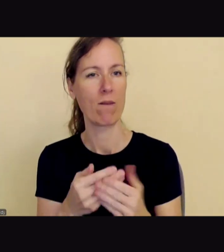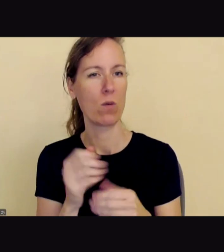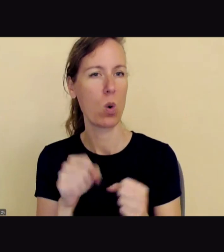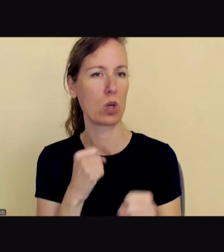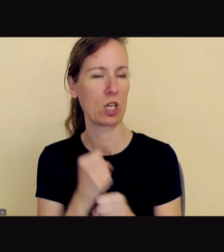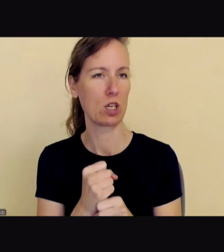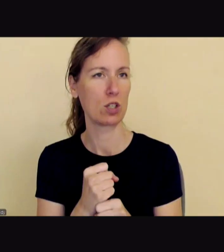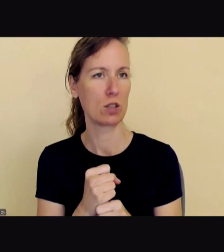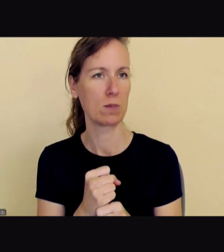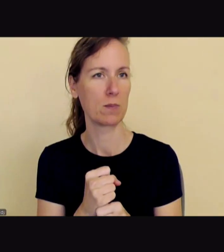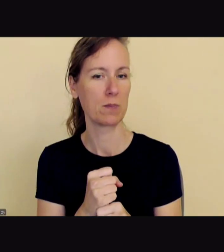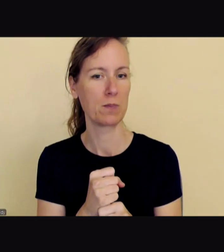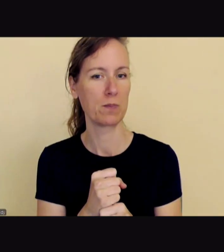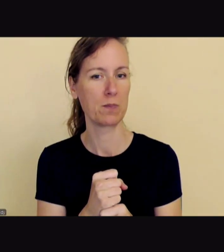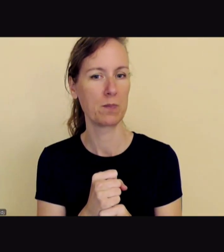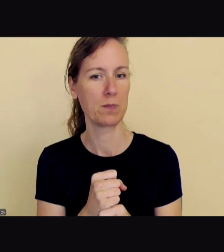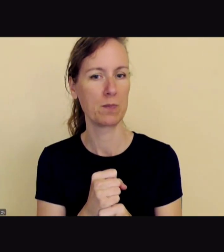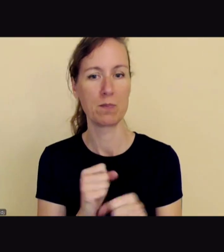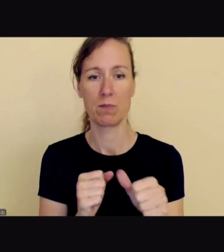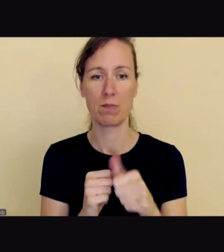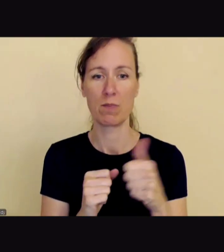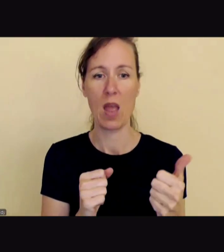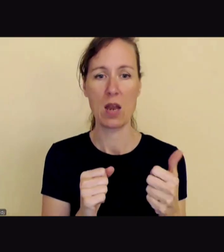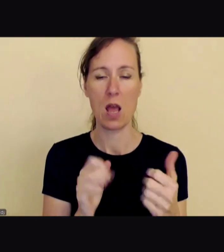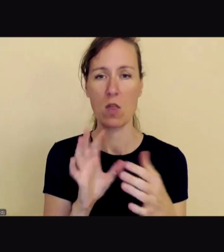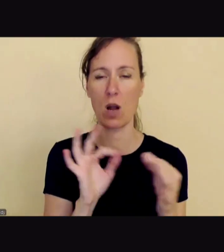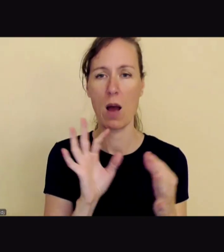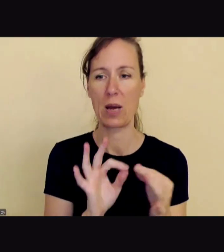Any other council members?